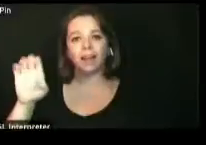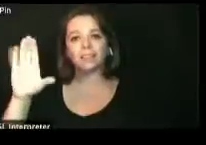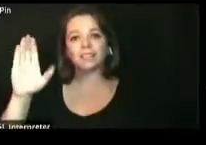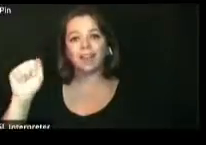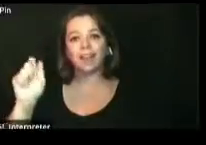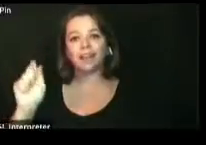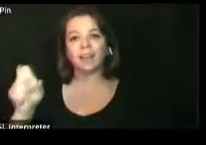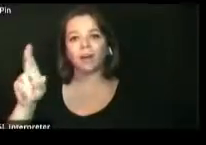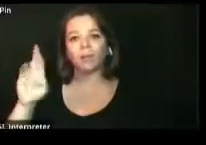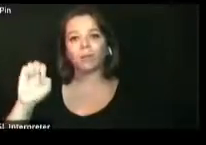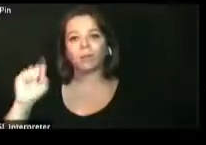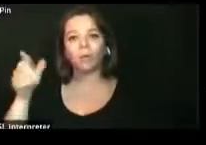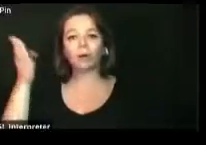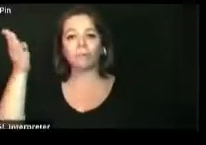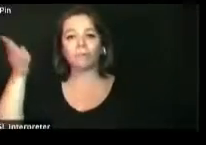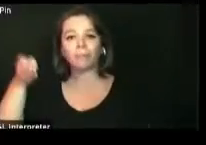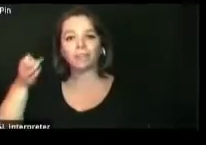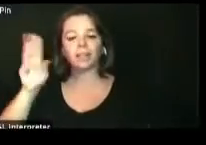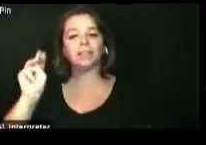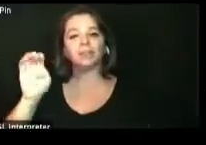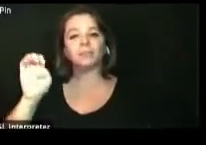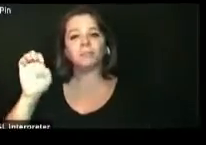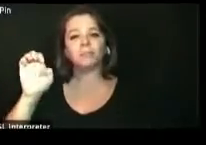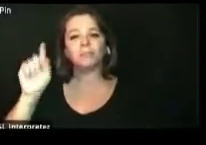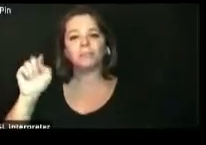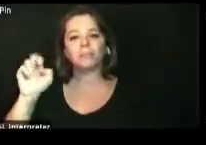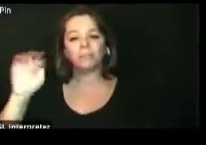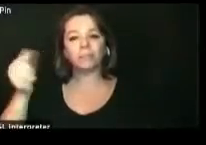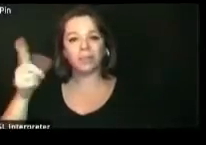www.wedrawthelinesca.org/meetings. And with that, thank you, commissioners, for your